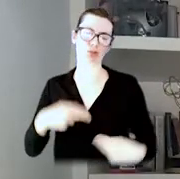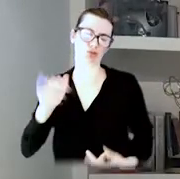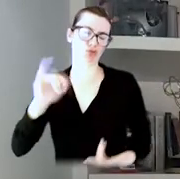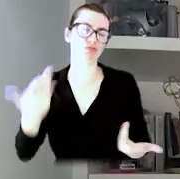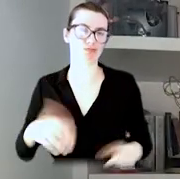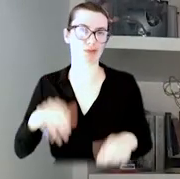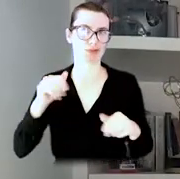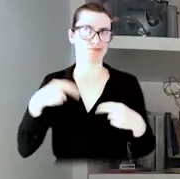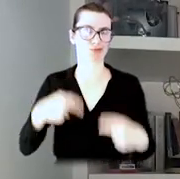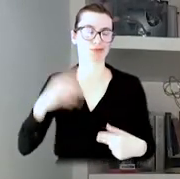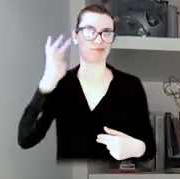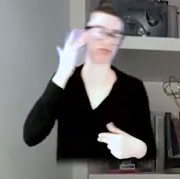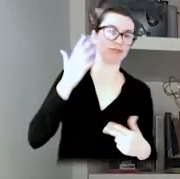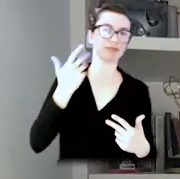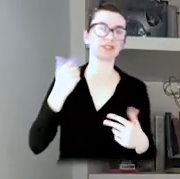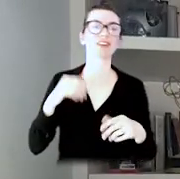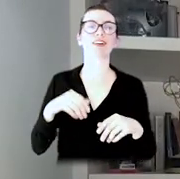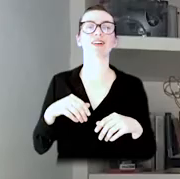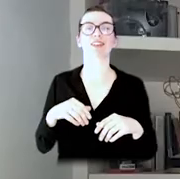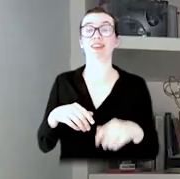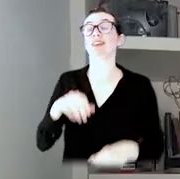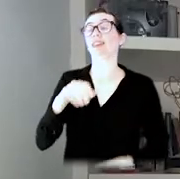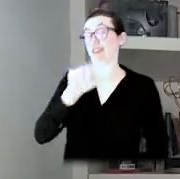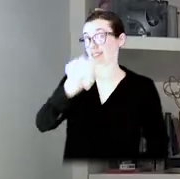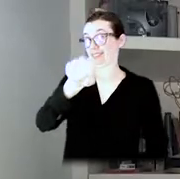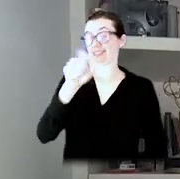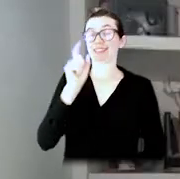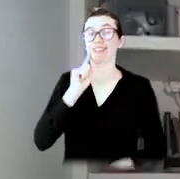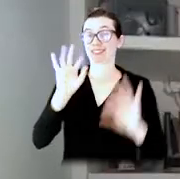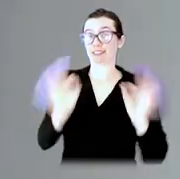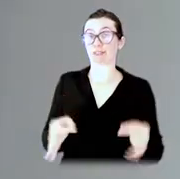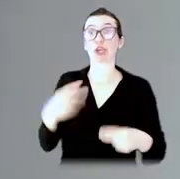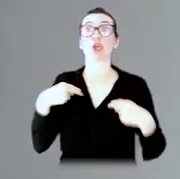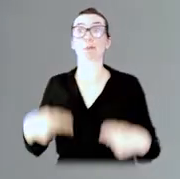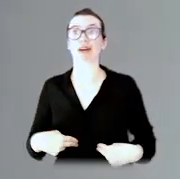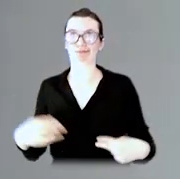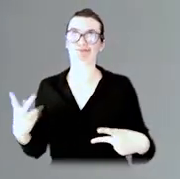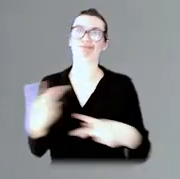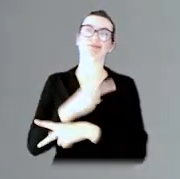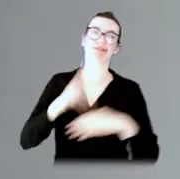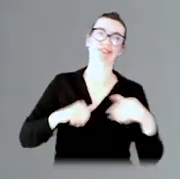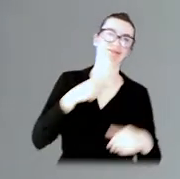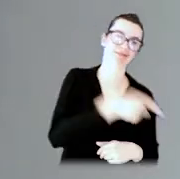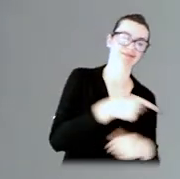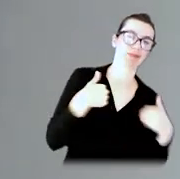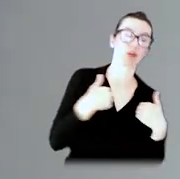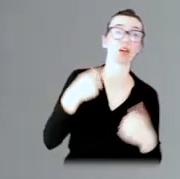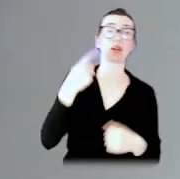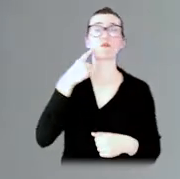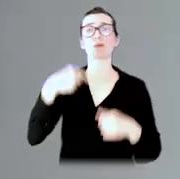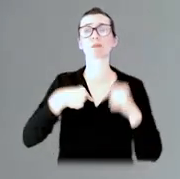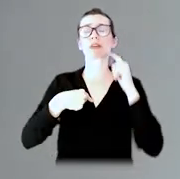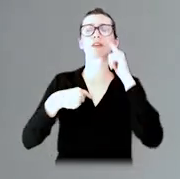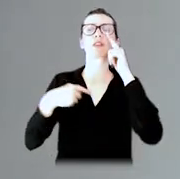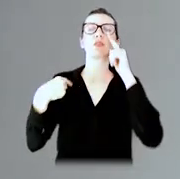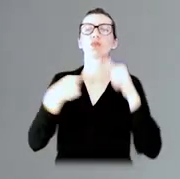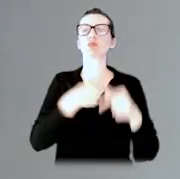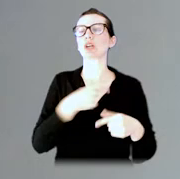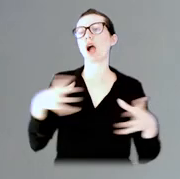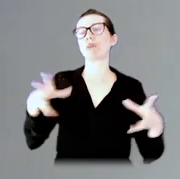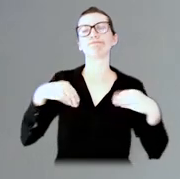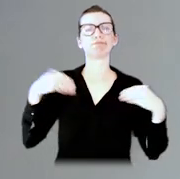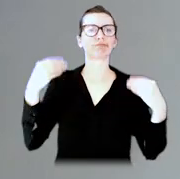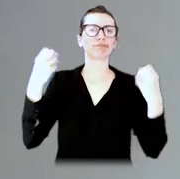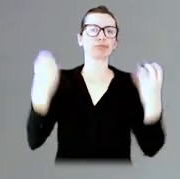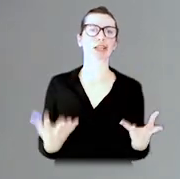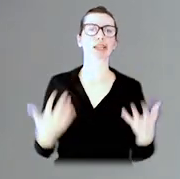it's definitely the humans are trickier than the animals, for sure. I think for me, you know, we take in a lot of animals